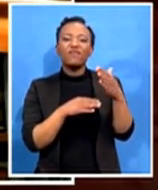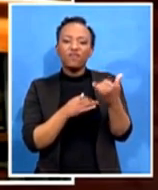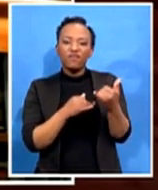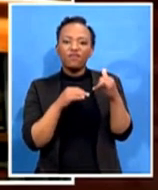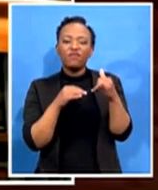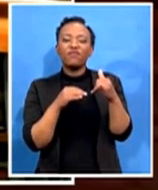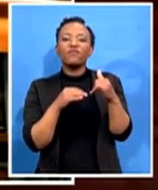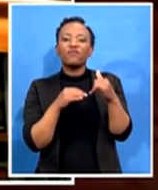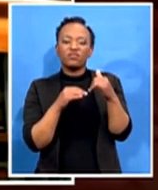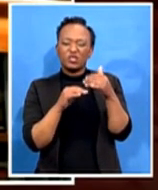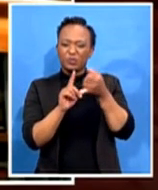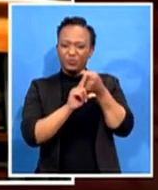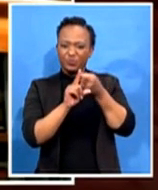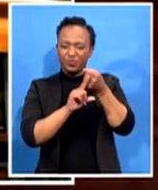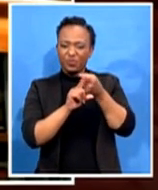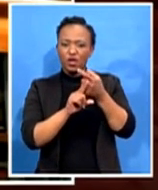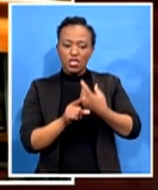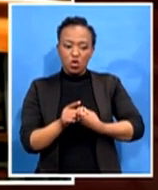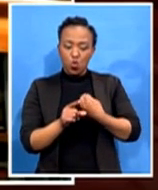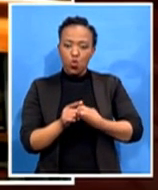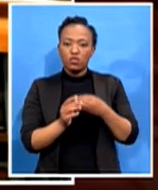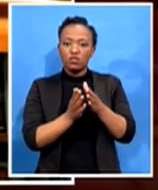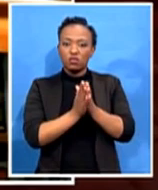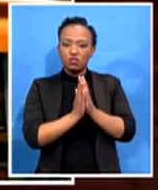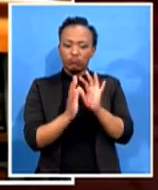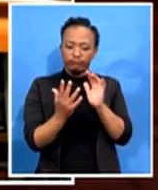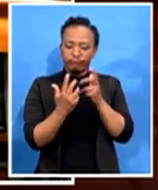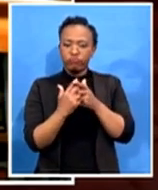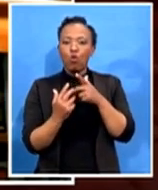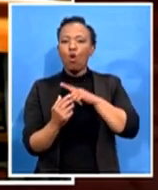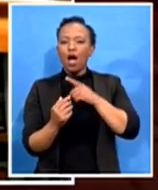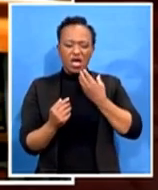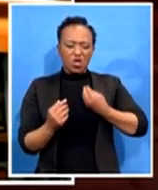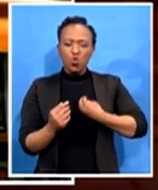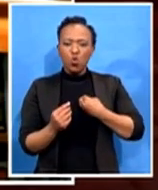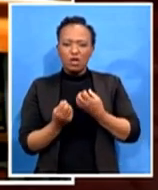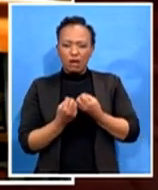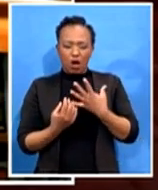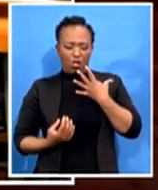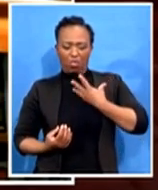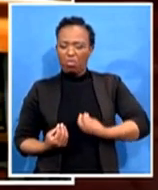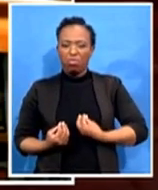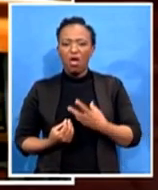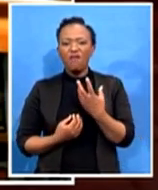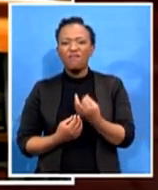is despondent, the youth that is unemployed, the youth that is bearing the brunt